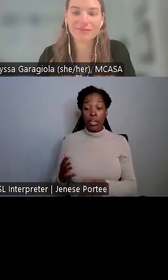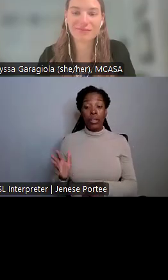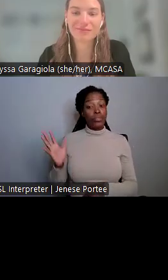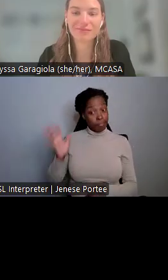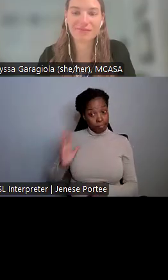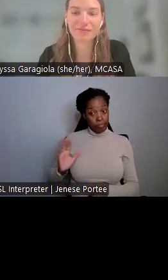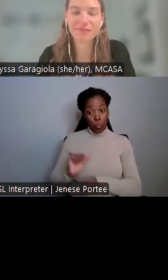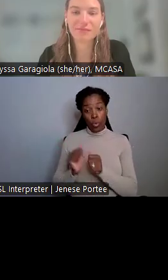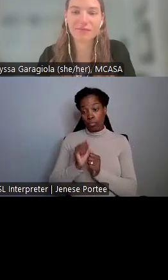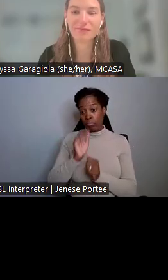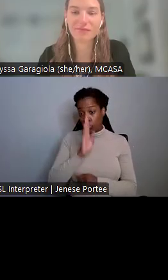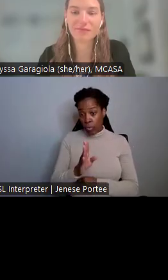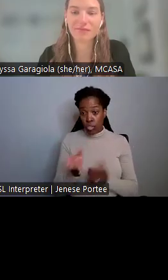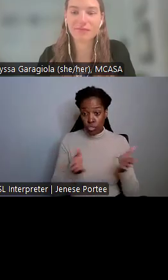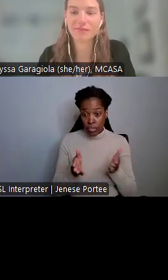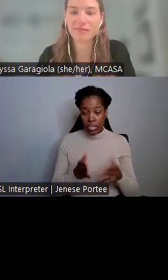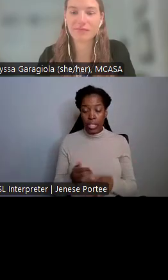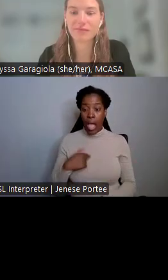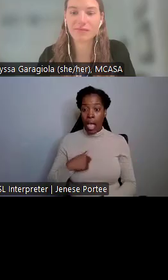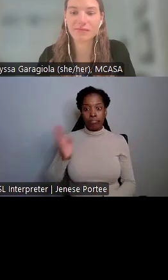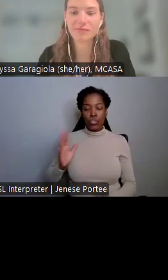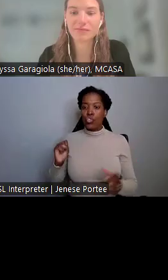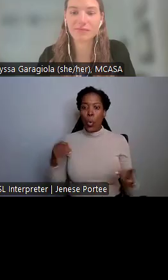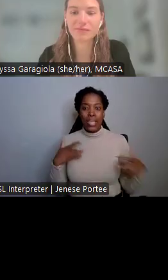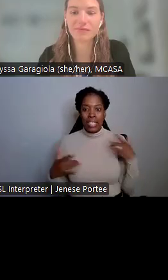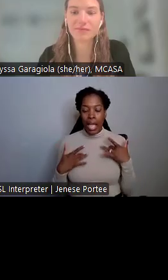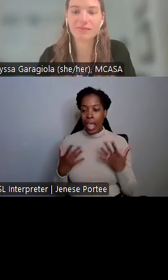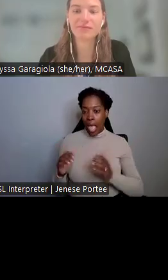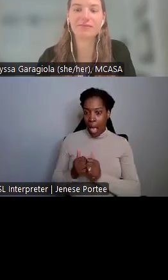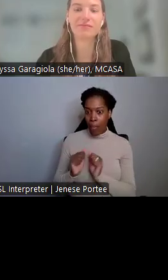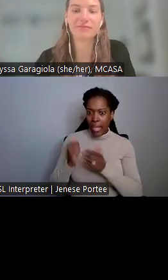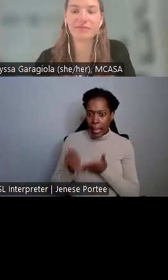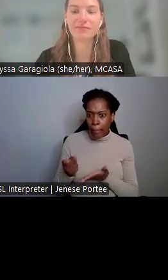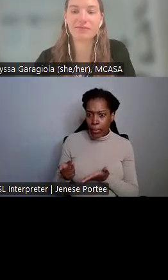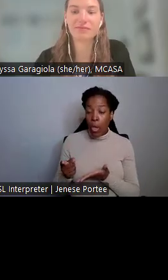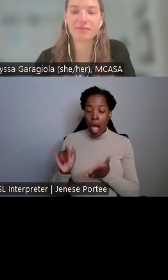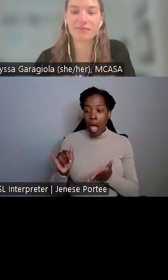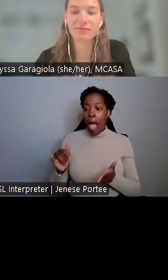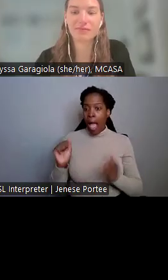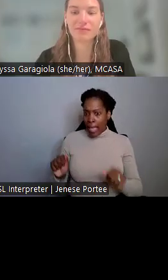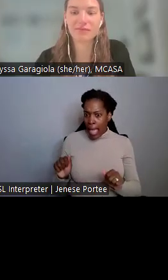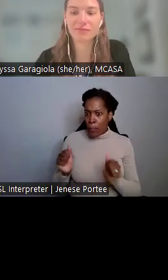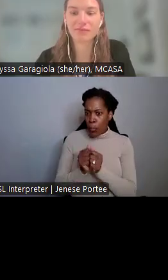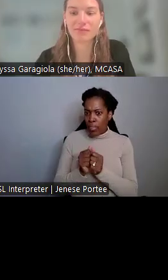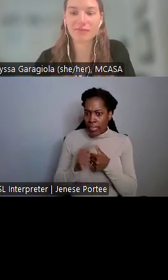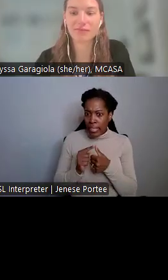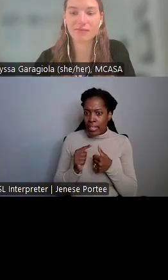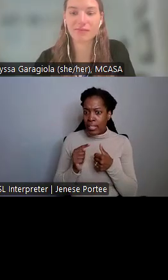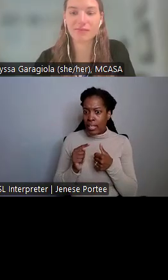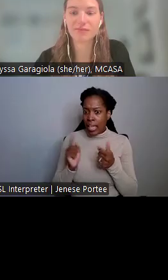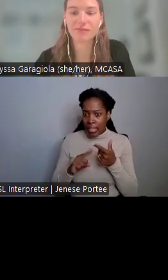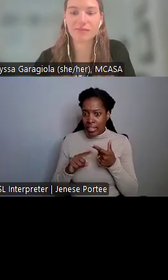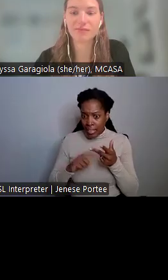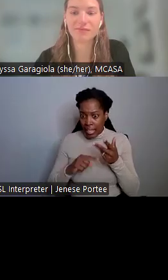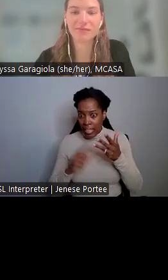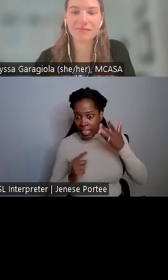about what we could help them with. I'm like, oh, we could really help them with this if they wanted it. And then I would just blast them with way